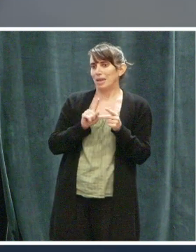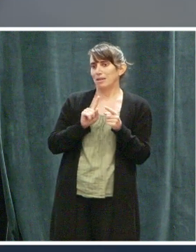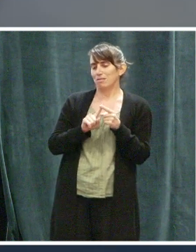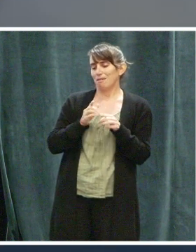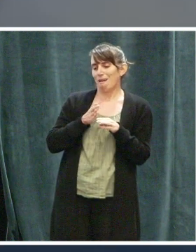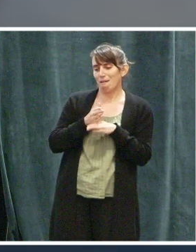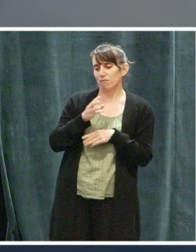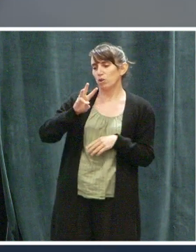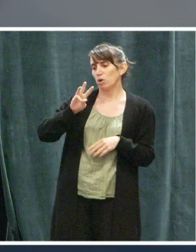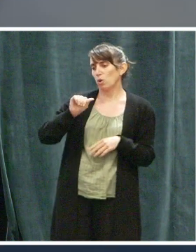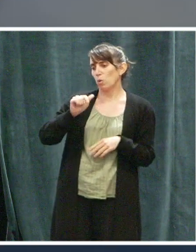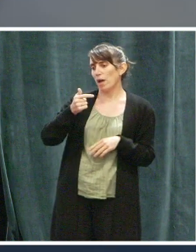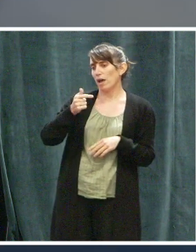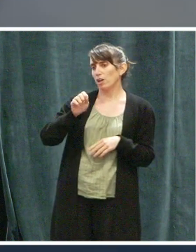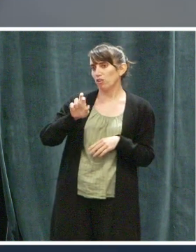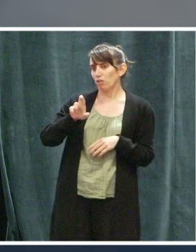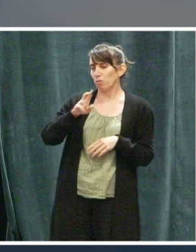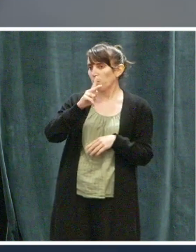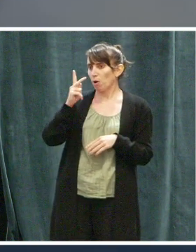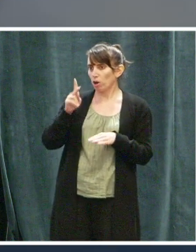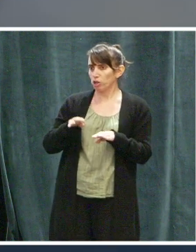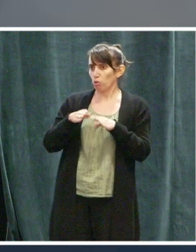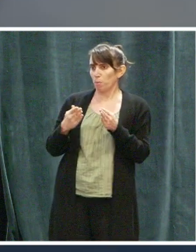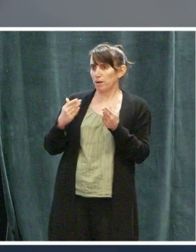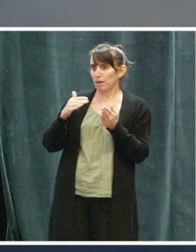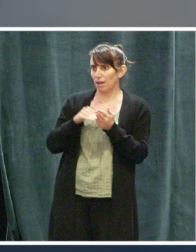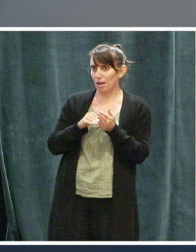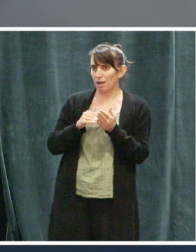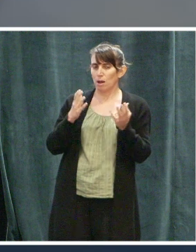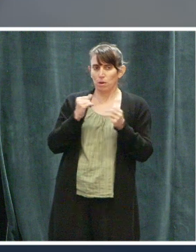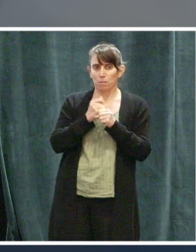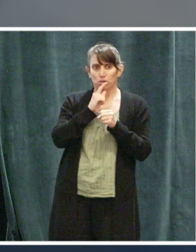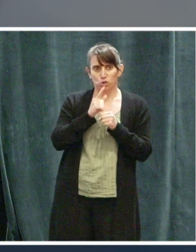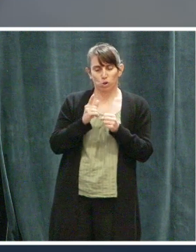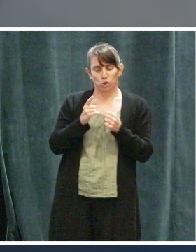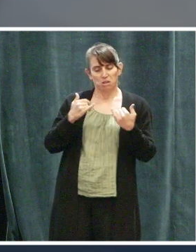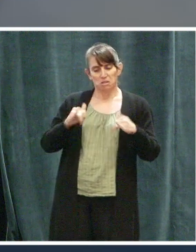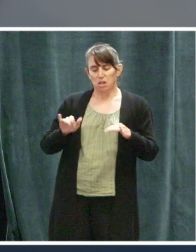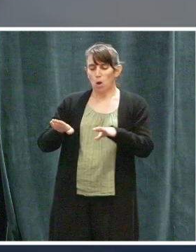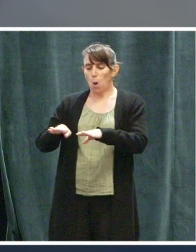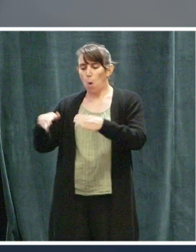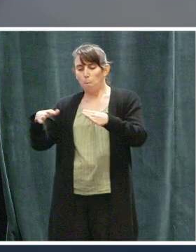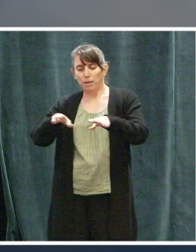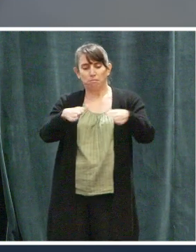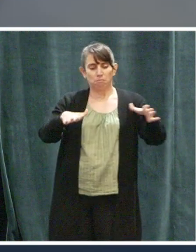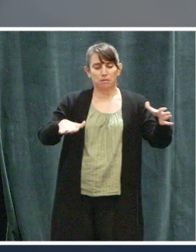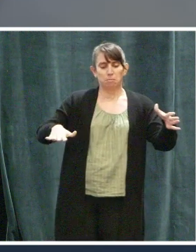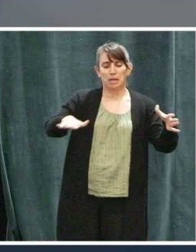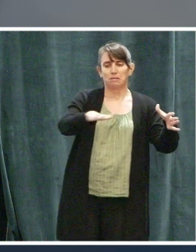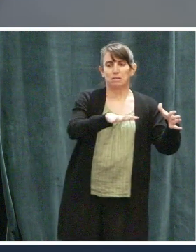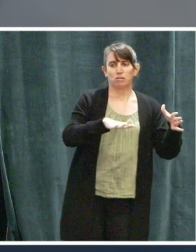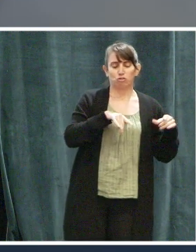has reopened. Want to make sure that we've got open spaces throughout construction. We want to